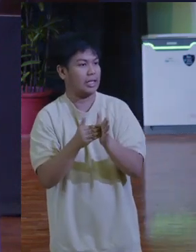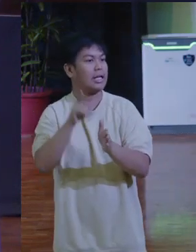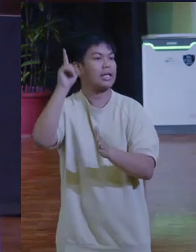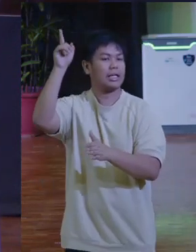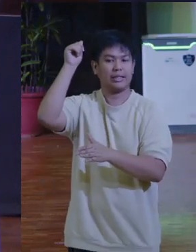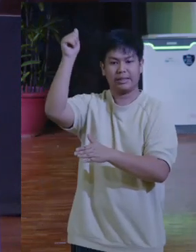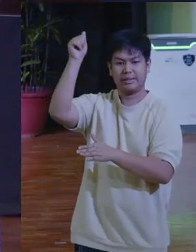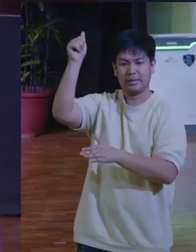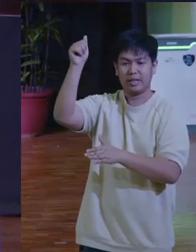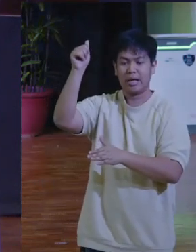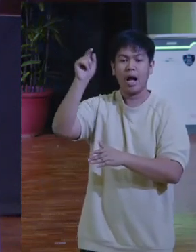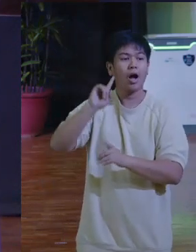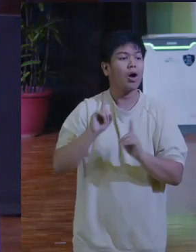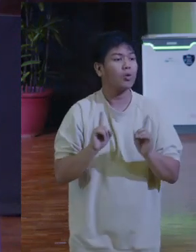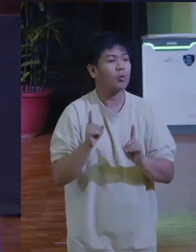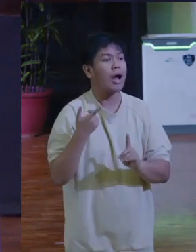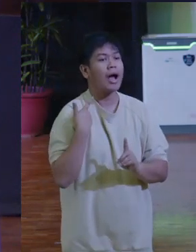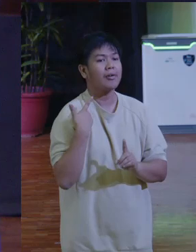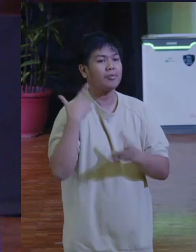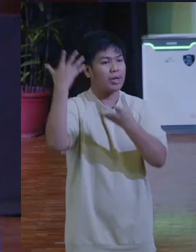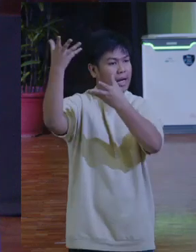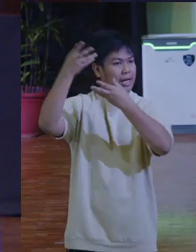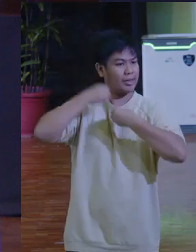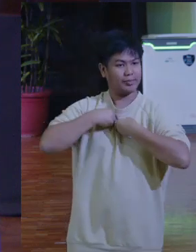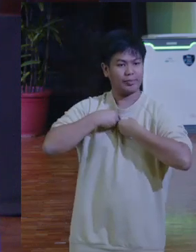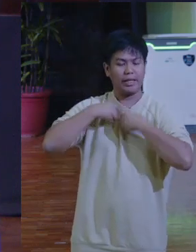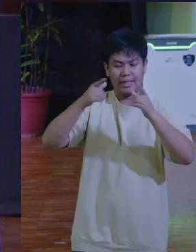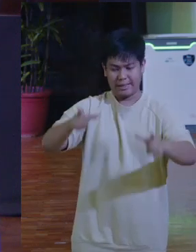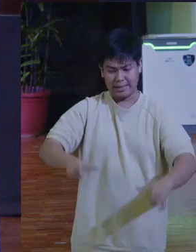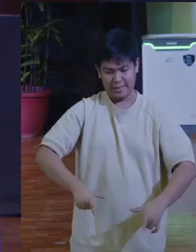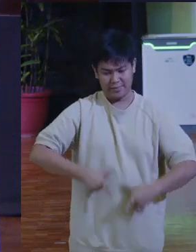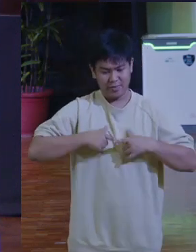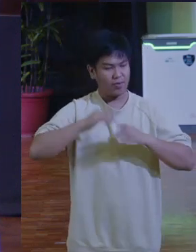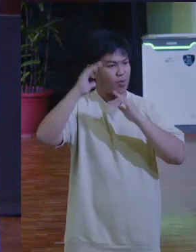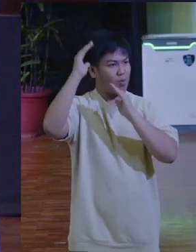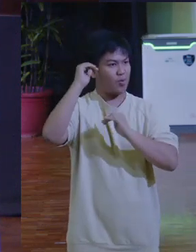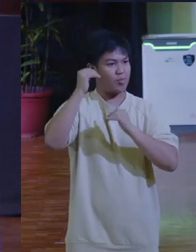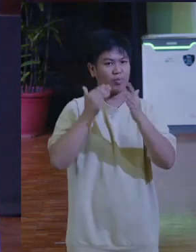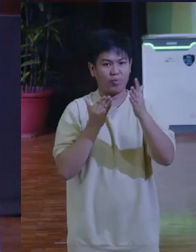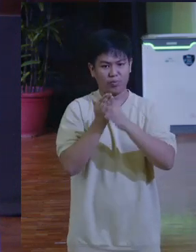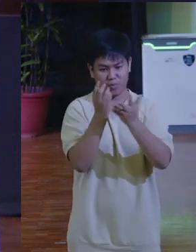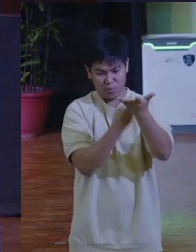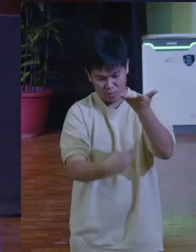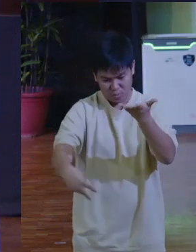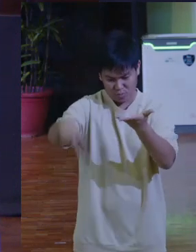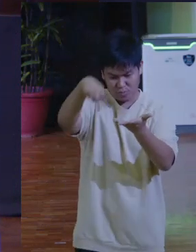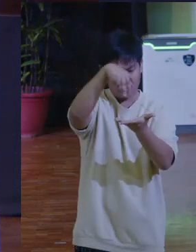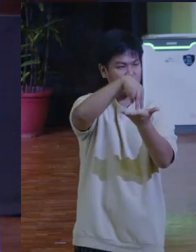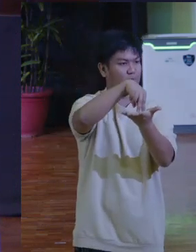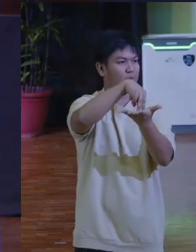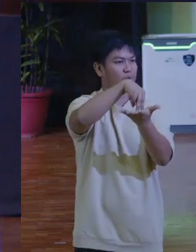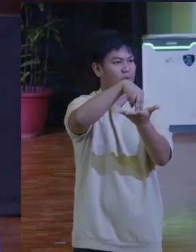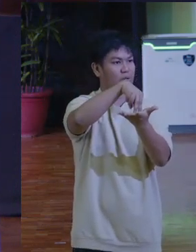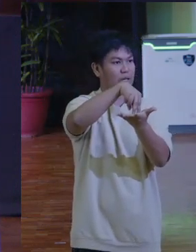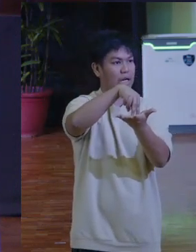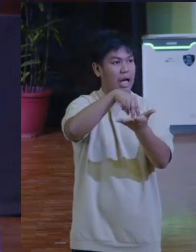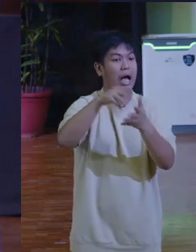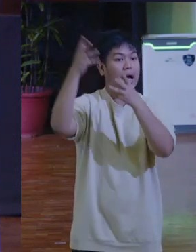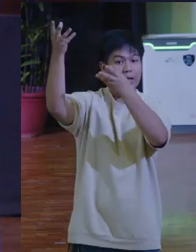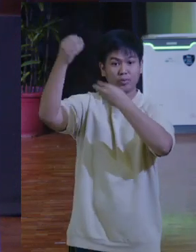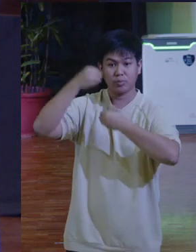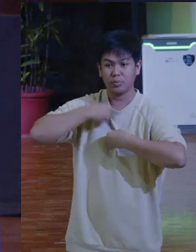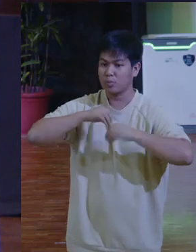to a living hope through the resurrection of Jesus Christ from the dead, to an inheritance that is